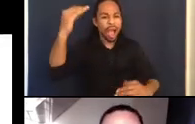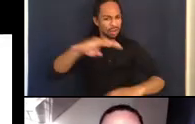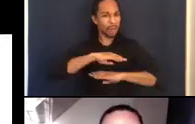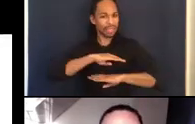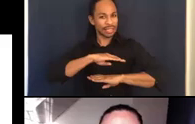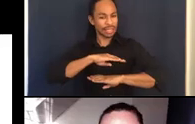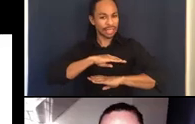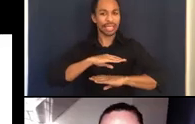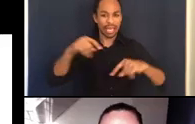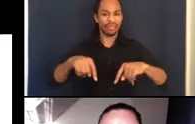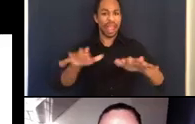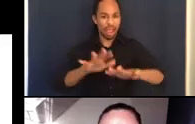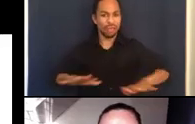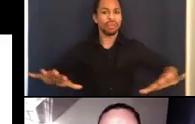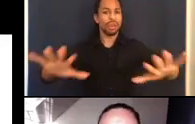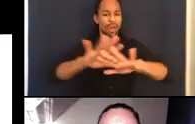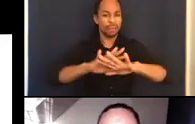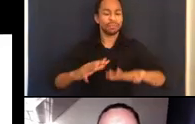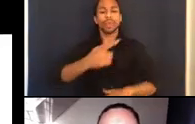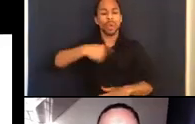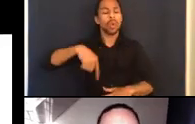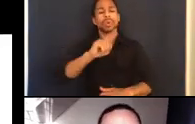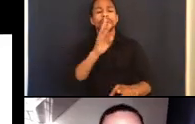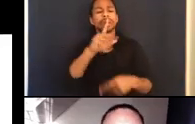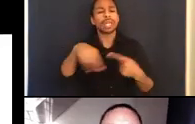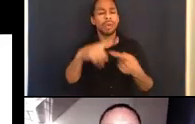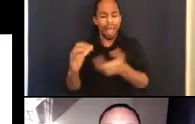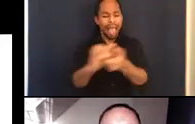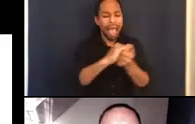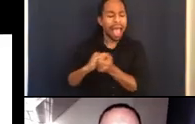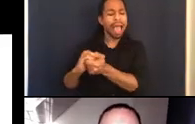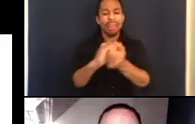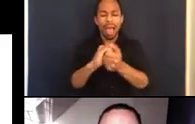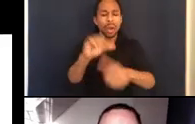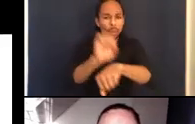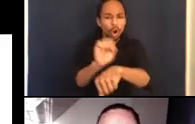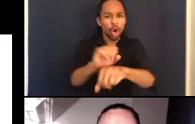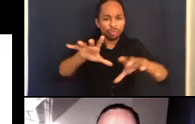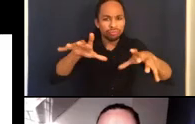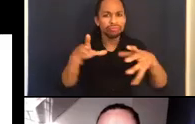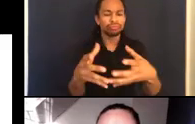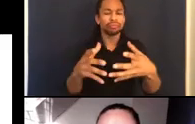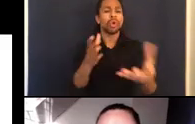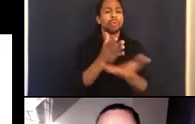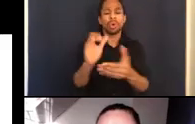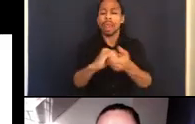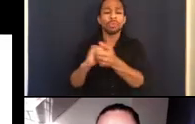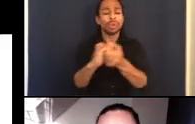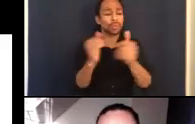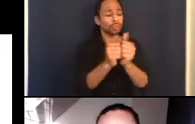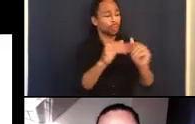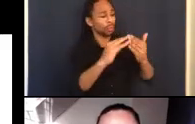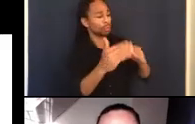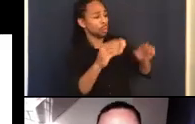and skills of clinicians, allied fields, and communities to work against health inequalities at structural levels through collaboration with community